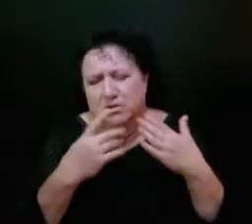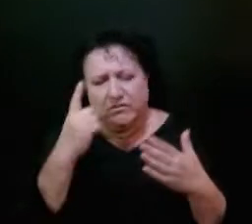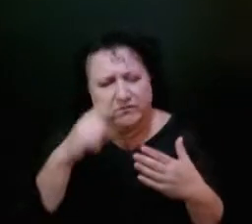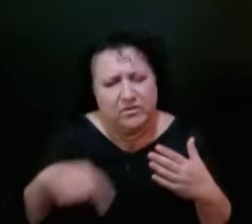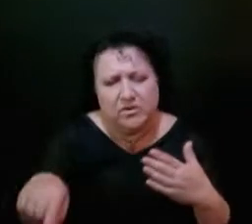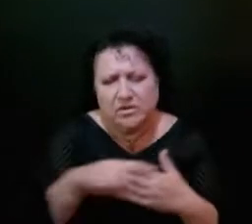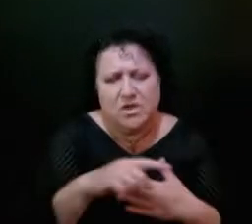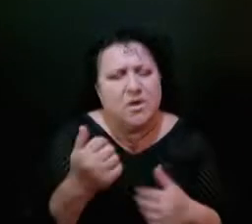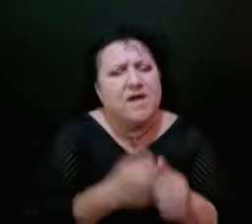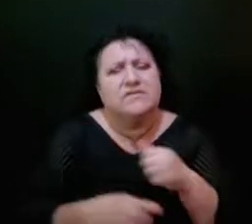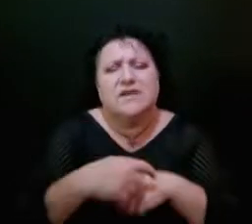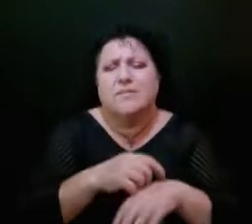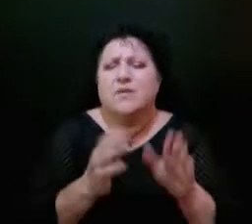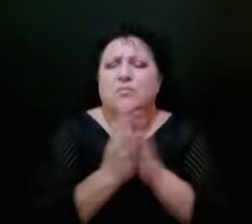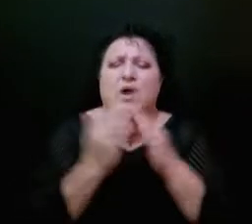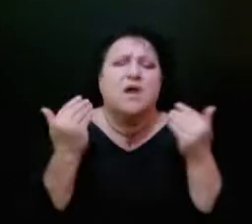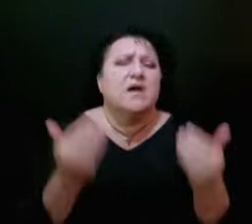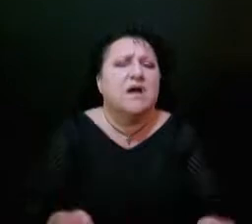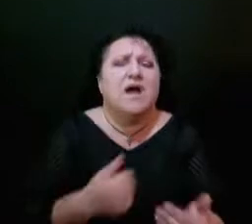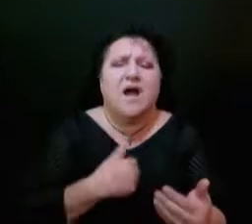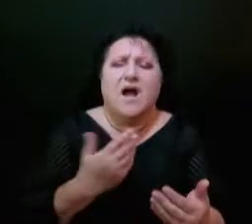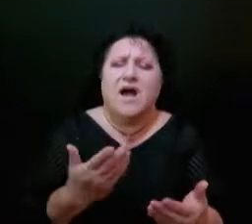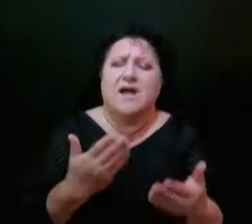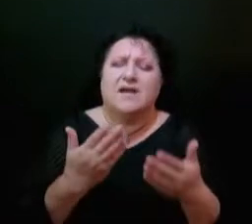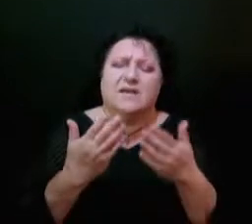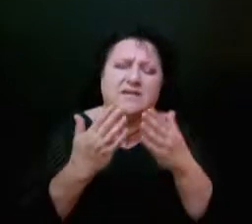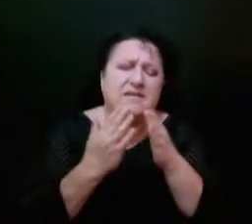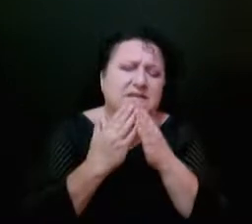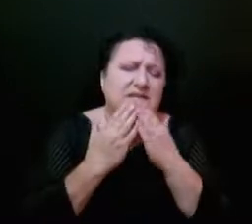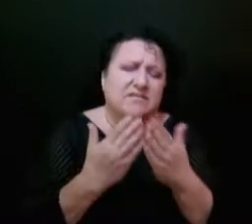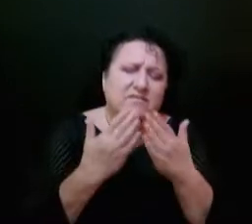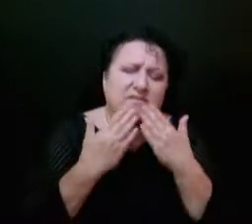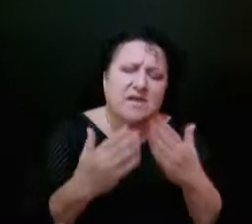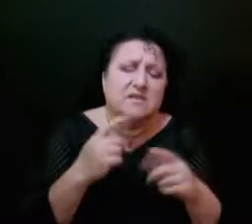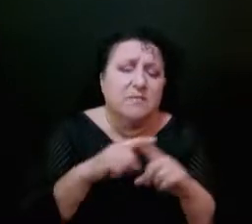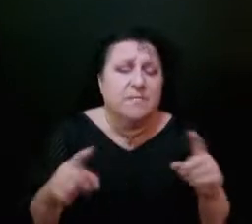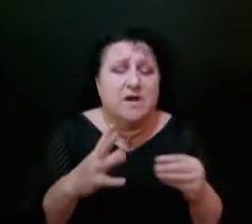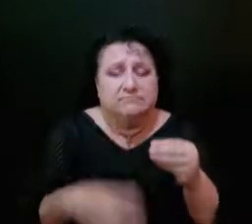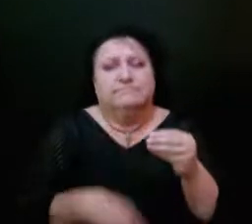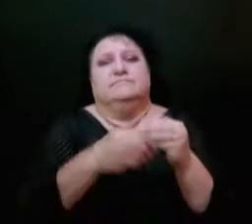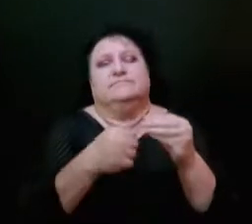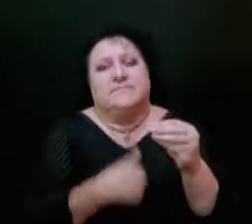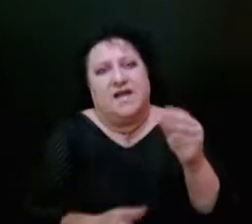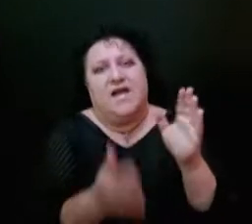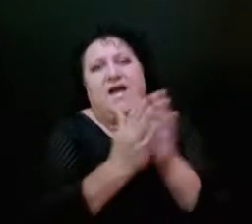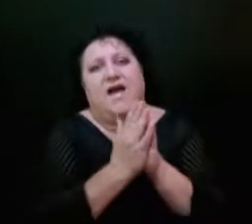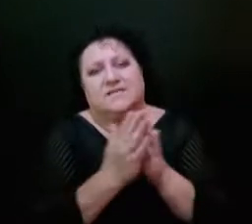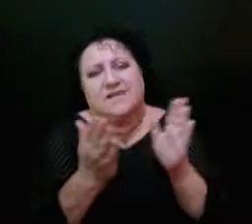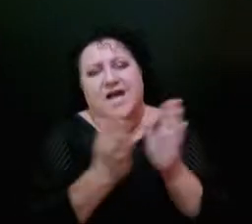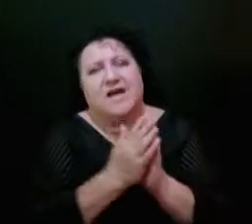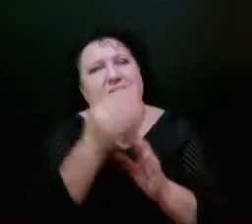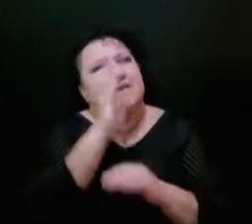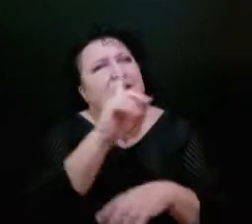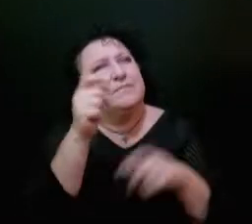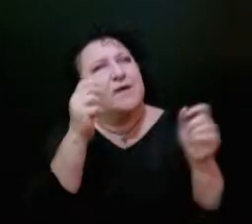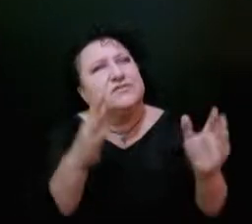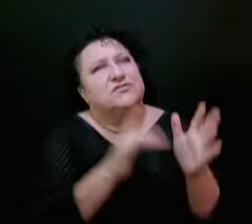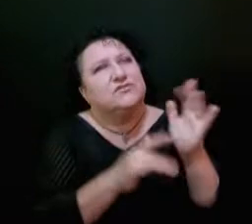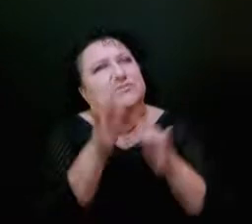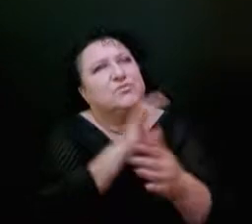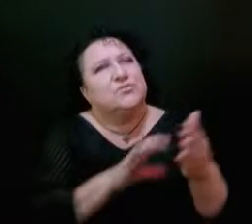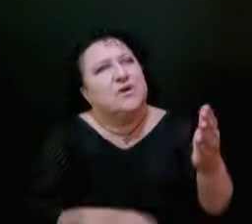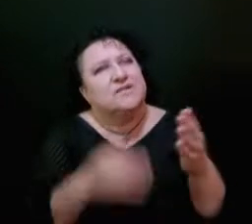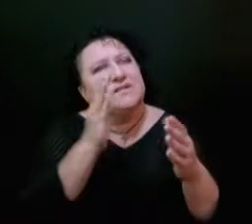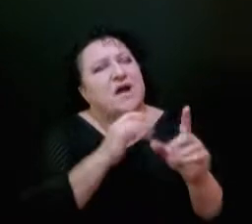thanks. But I'd do more than think, I'd ask. I'd ask the God of our Master Jesus Christ, the God of glory,